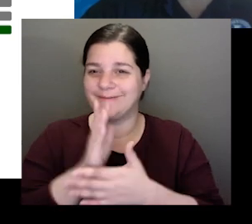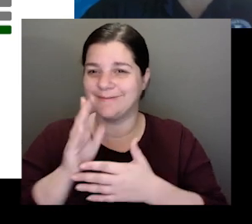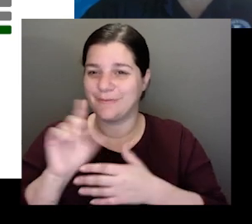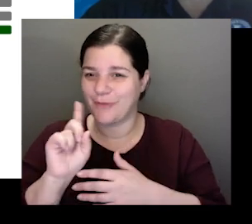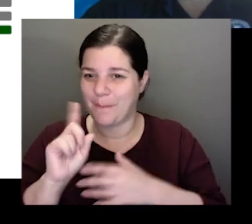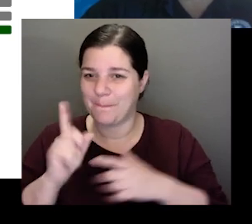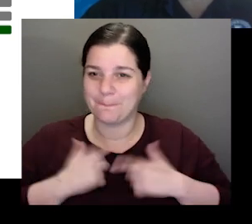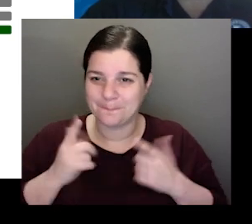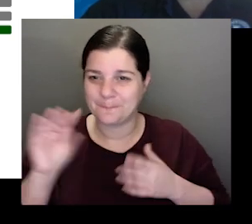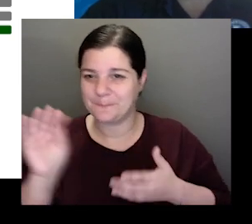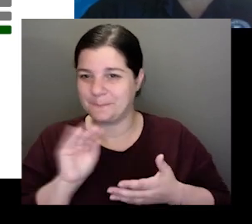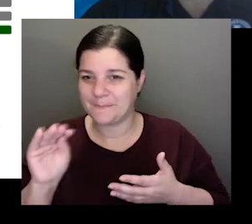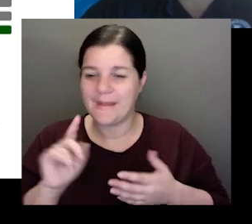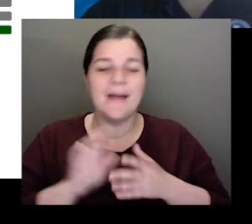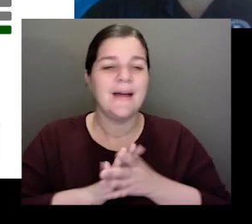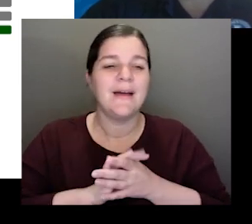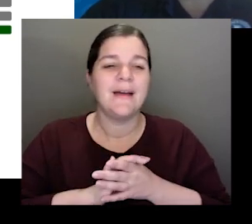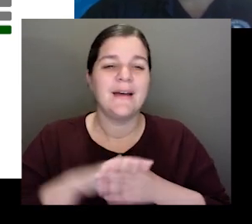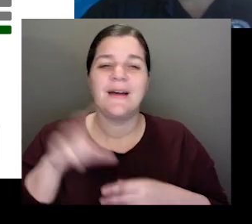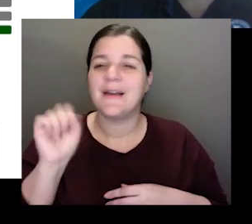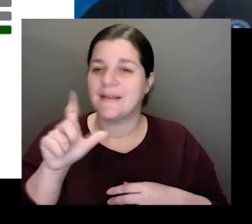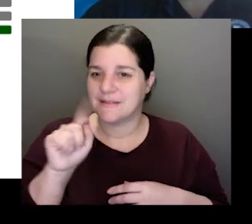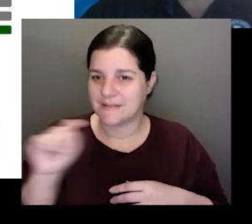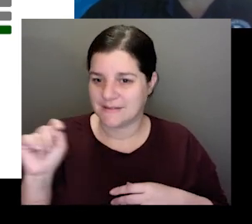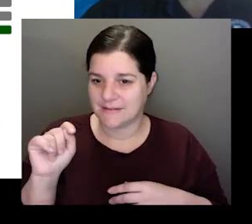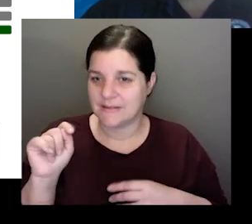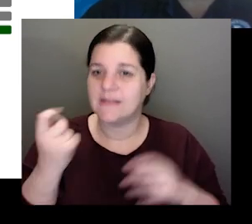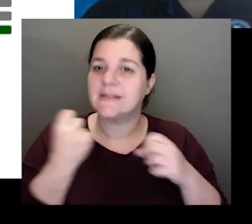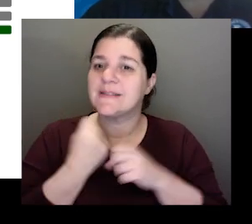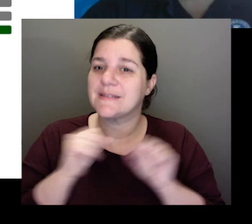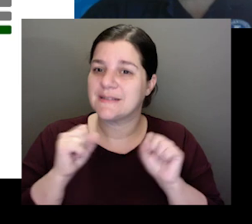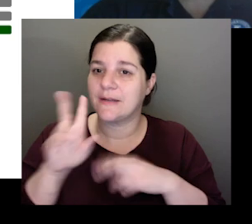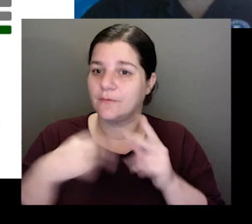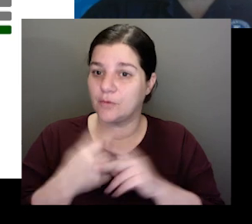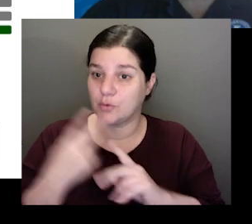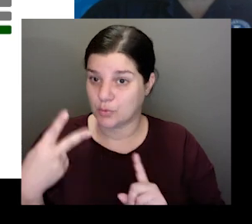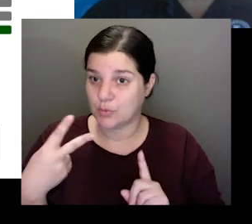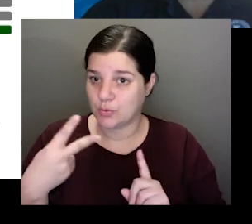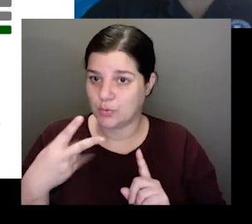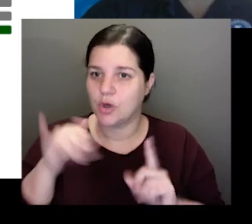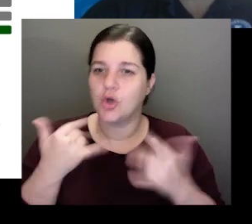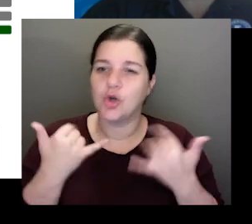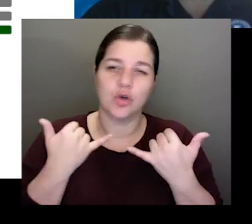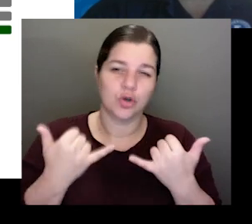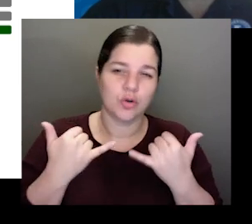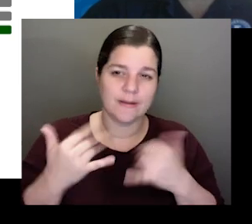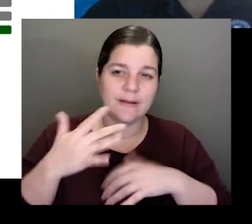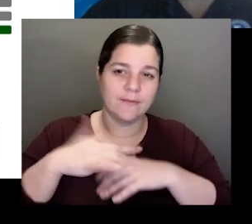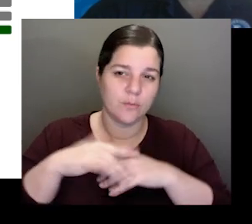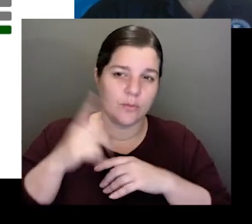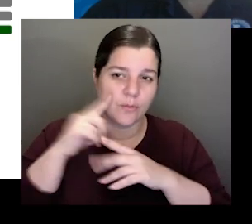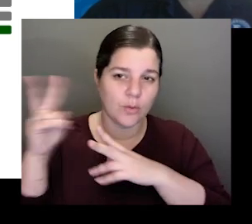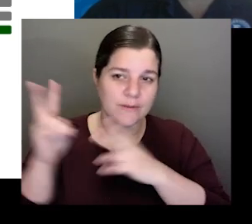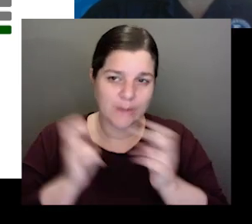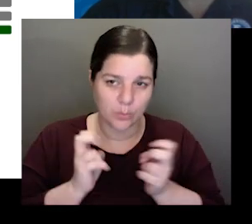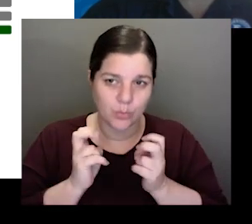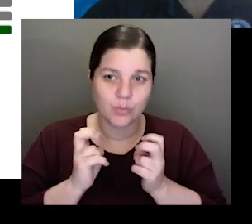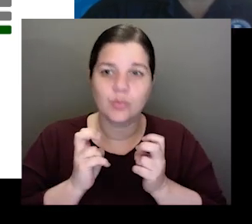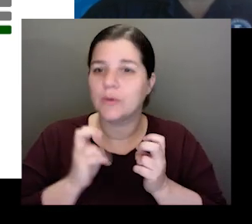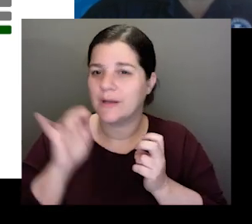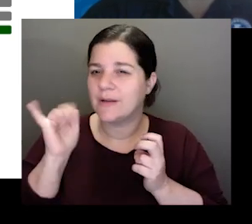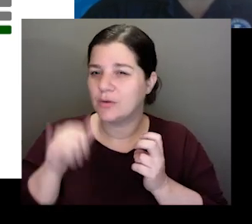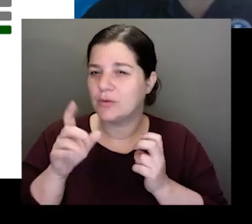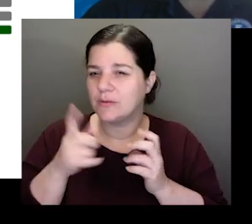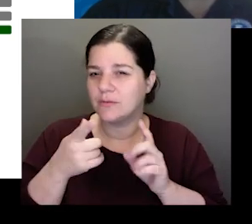So the SLTT Safe version 2 is currently available for download directly in the CISA